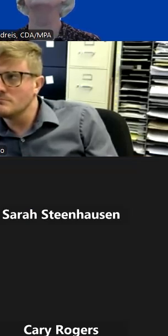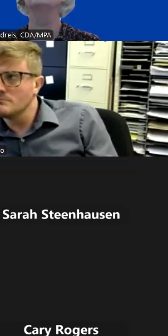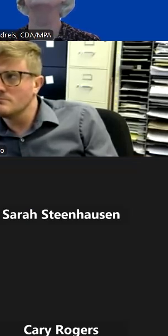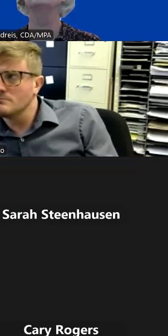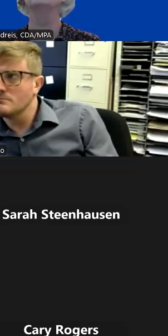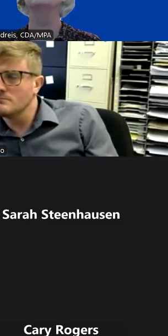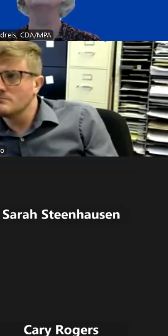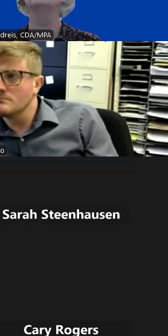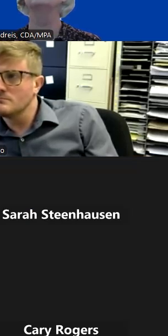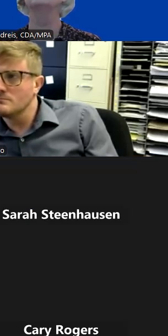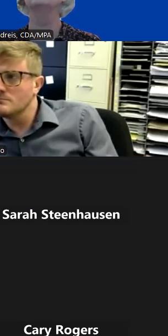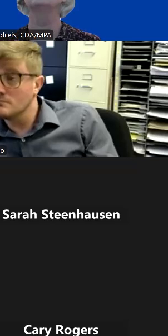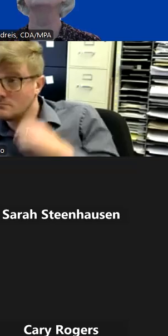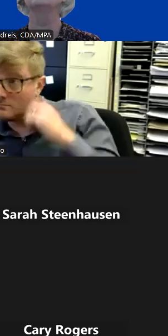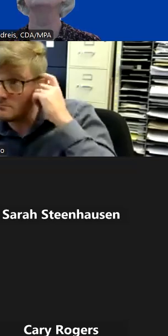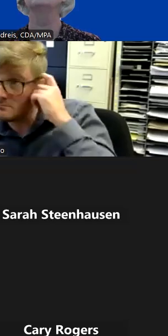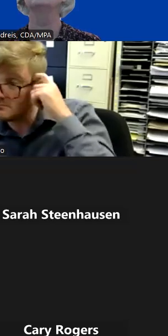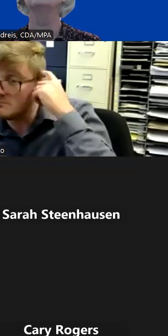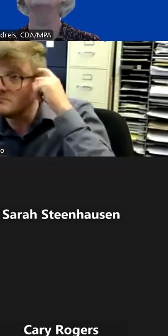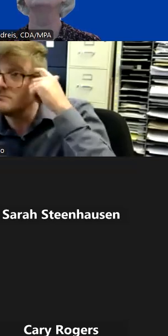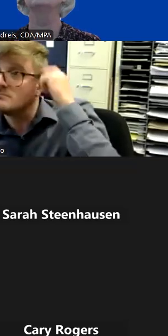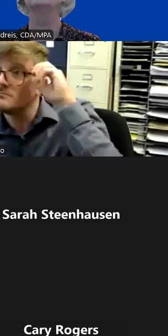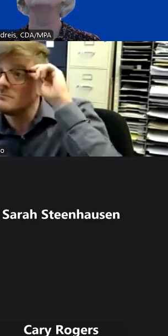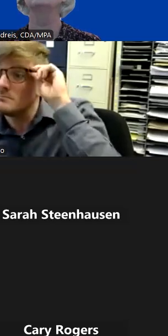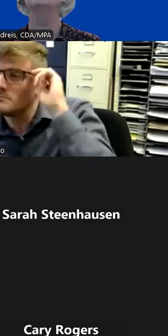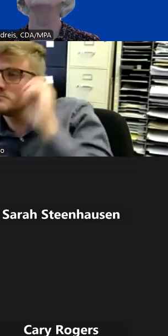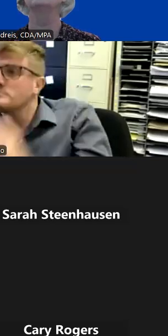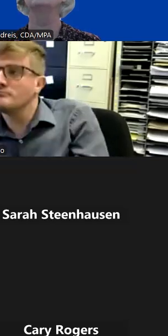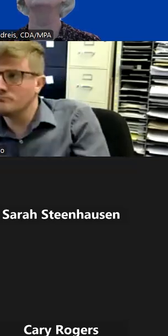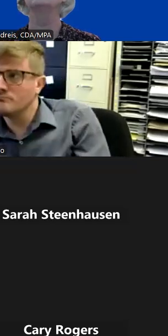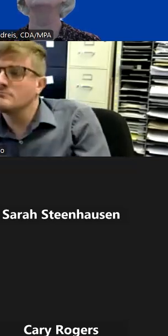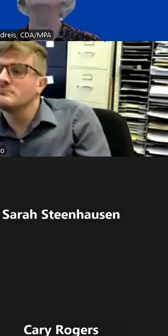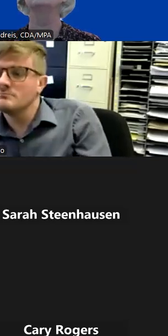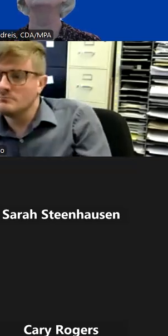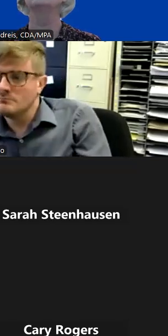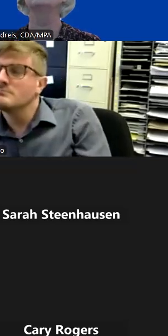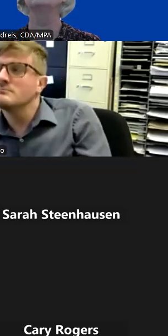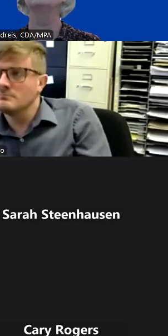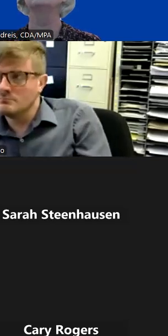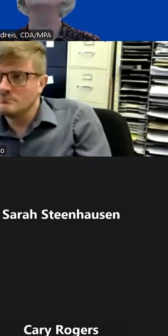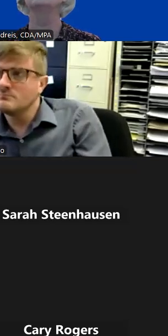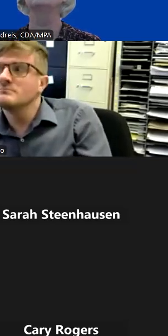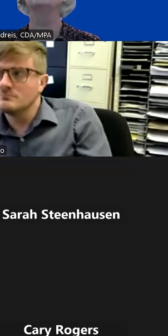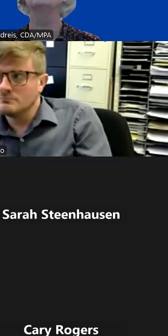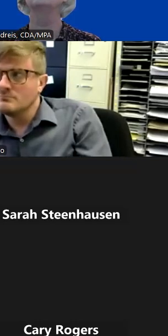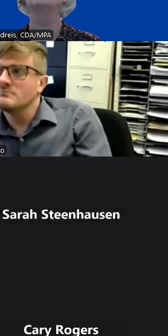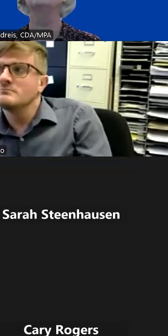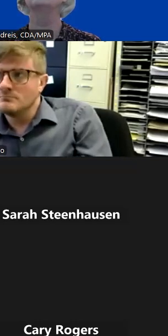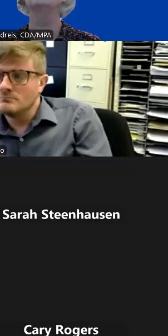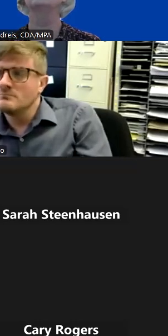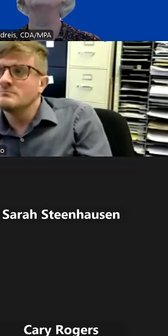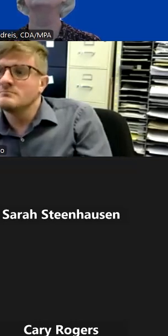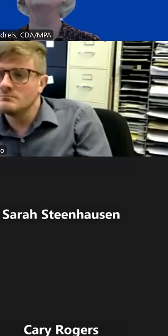that information needs to be given to these families, whether it's a case manager that's in that doctor's